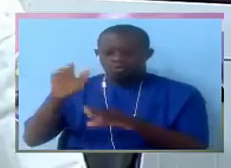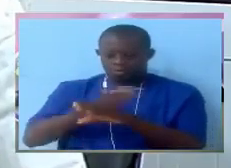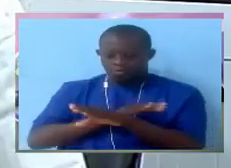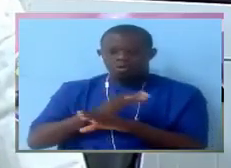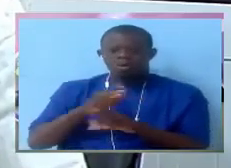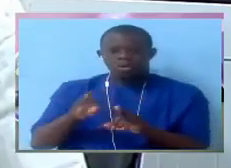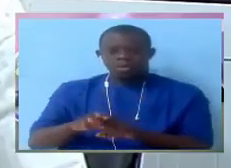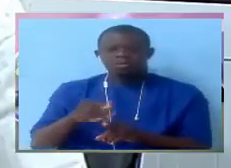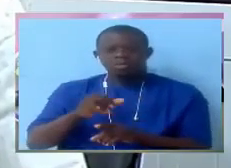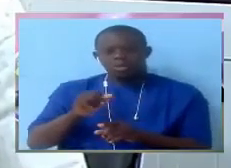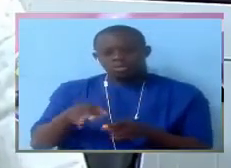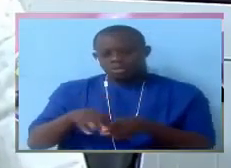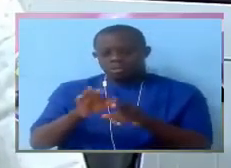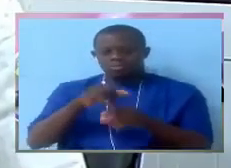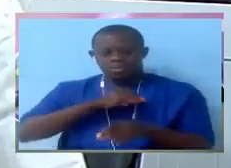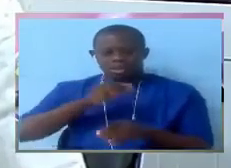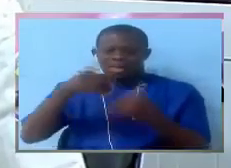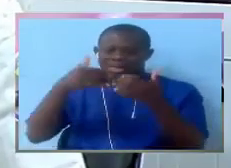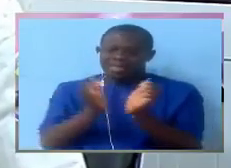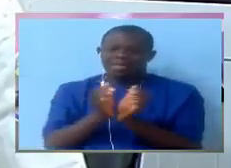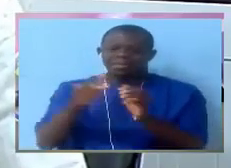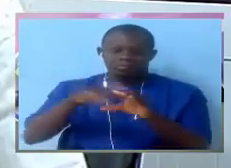24 intake are my class.